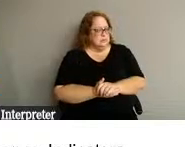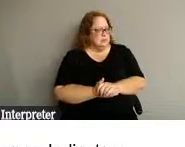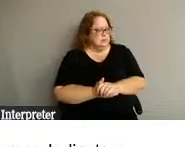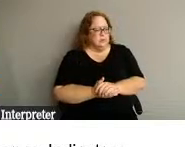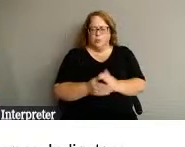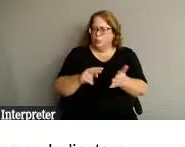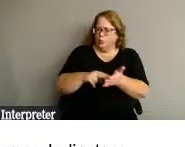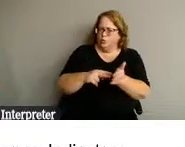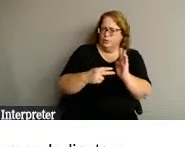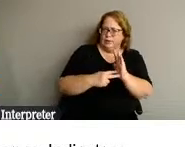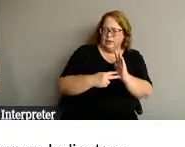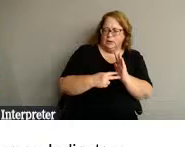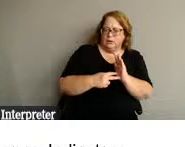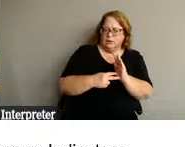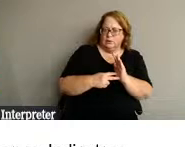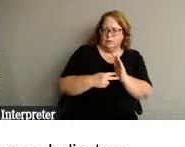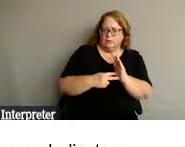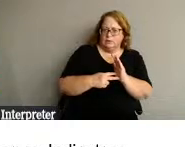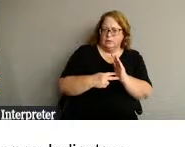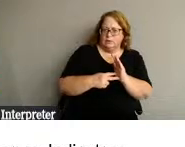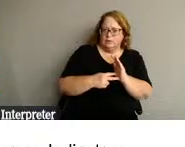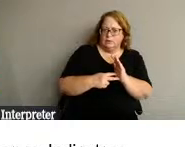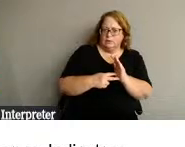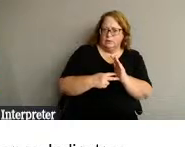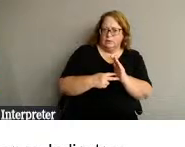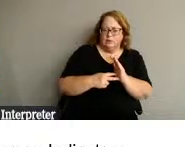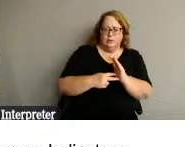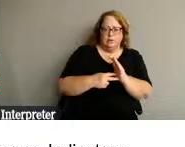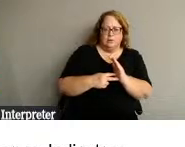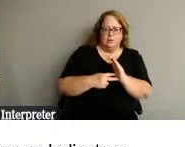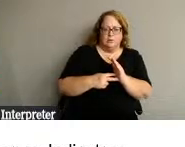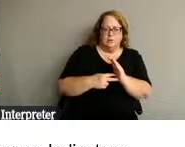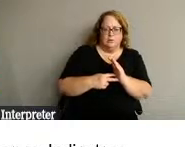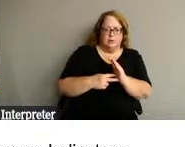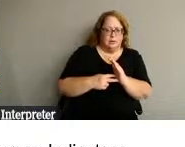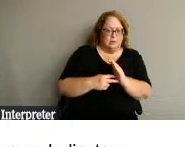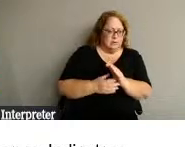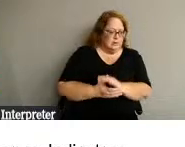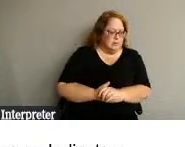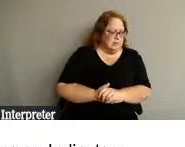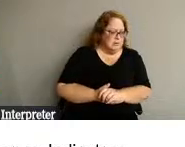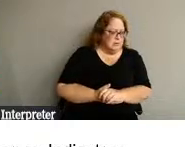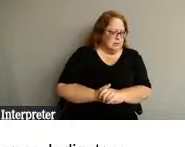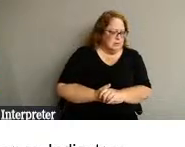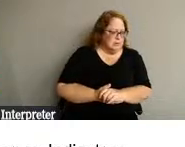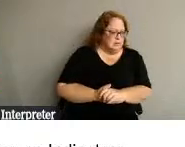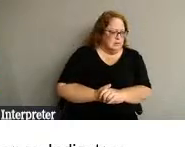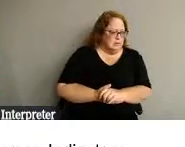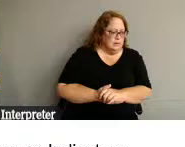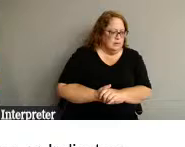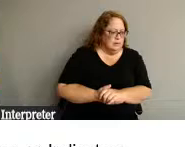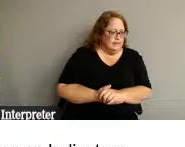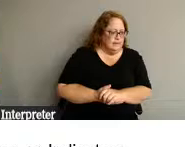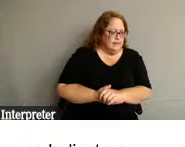What do you mean it's not an inter, it is, it's a Likert One is scale, not, basically. one is not flat.